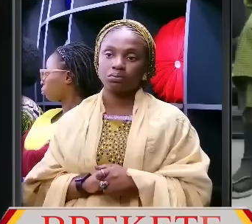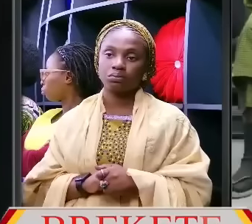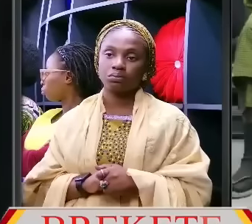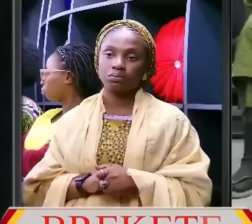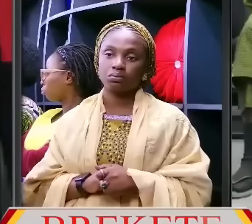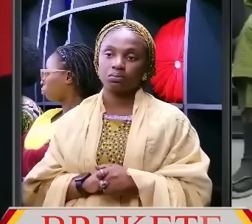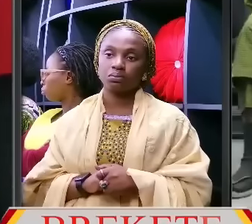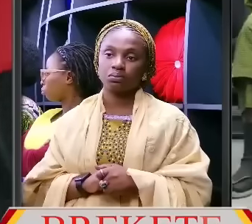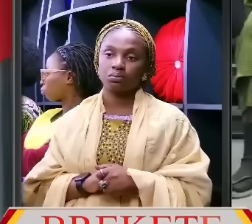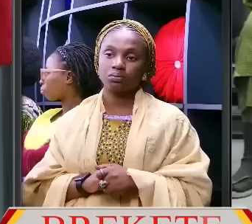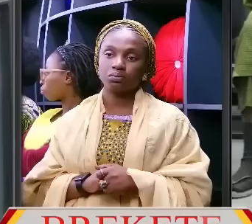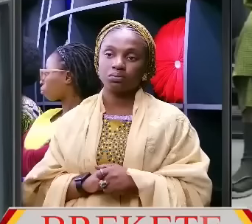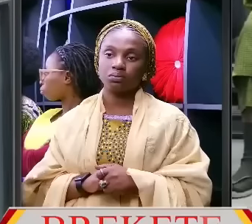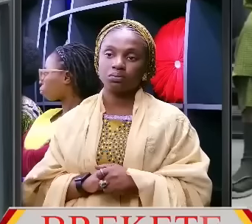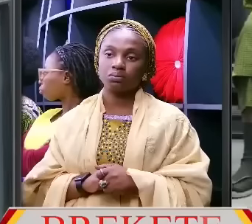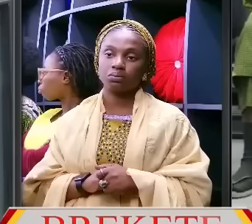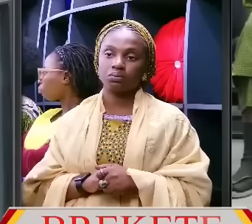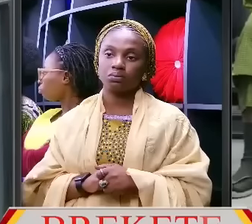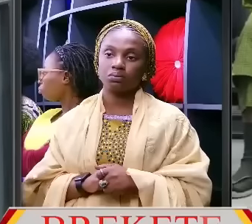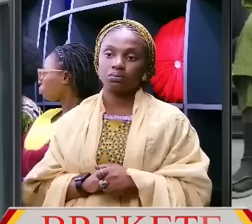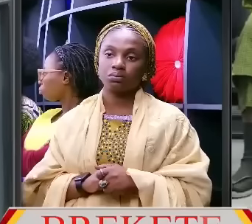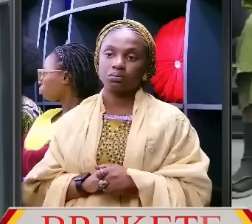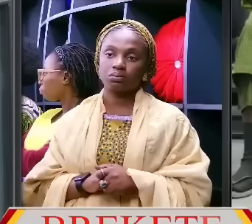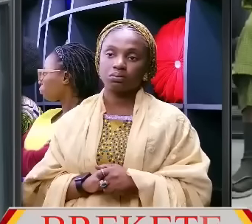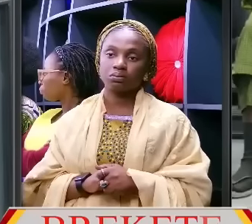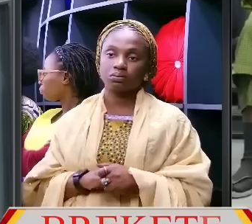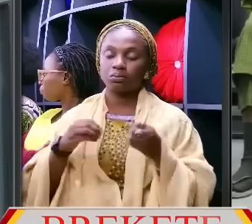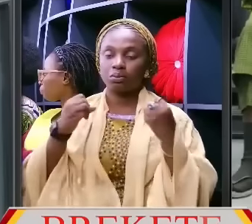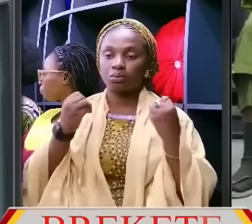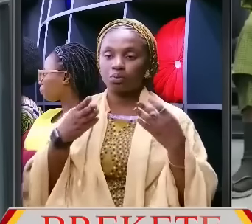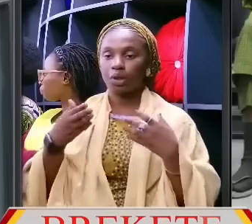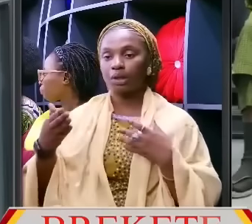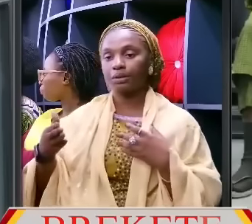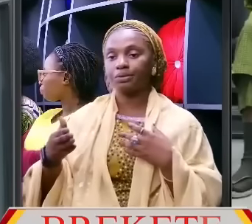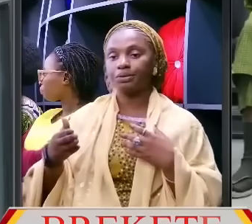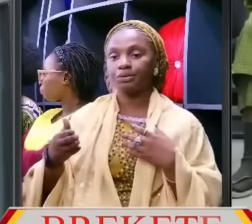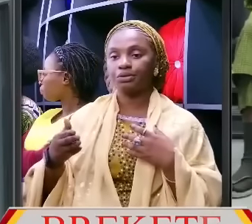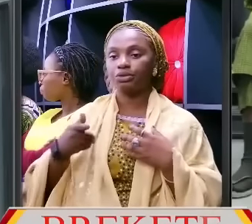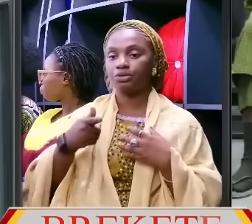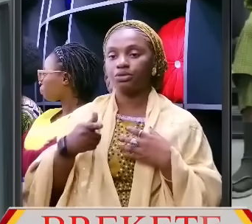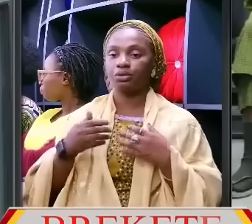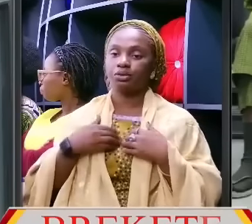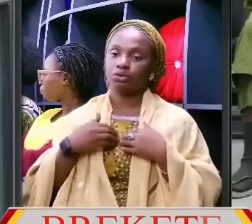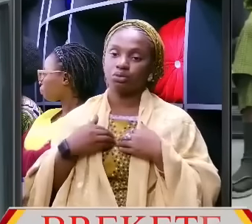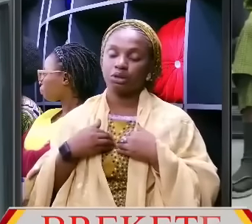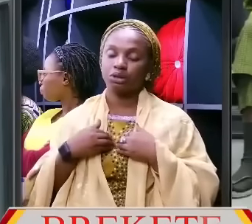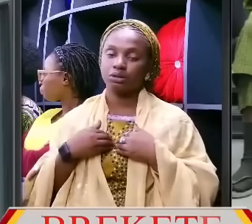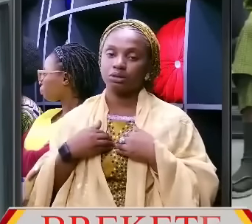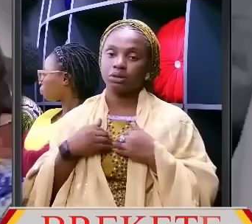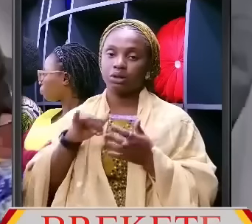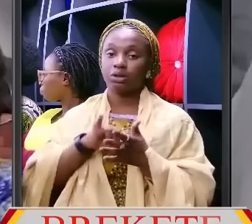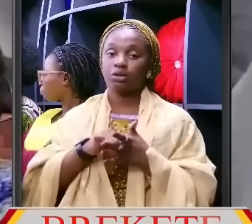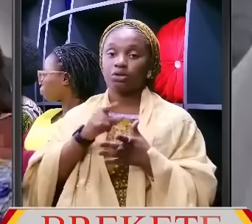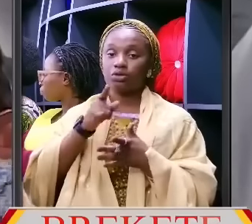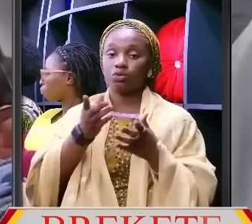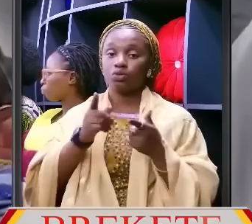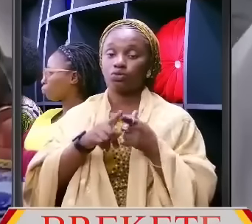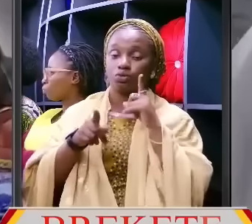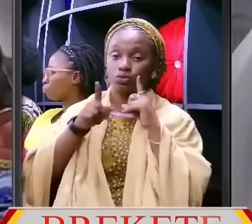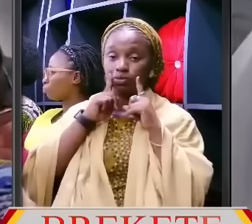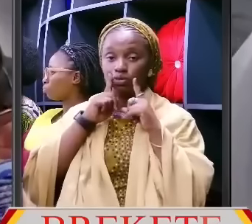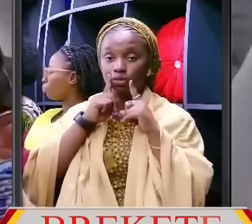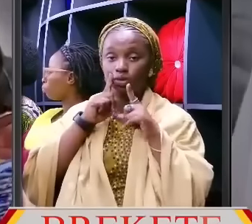need. Because your heart they heavy, many things they your mind where you won't talk. Now me no allow